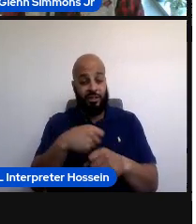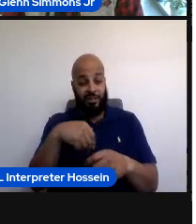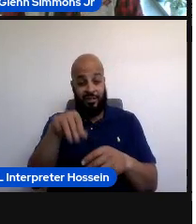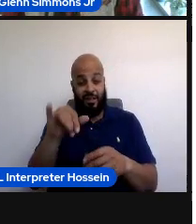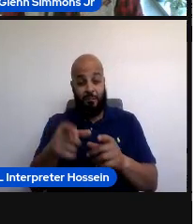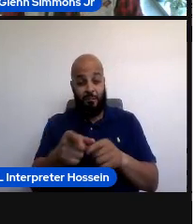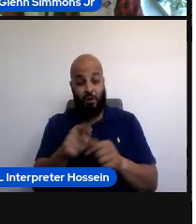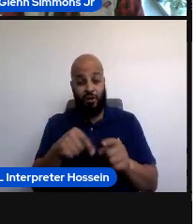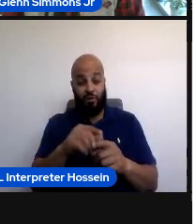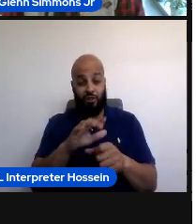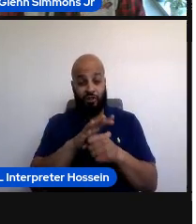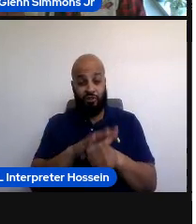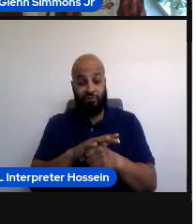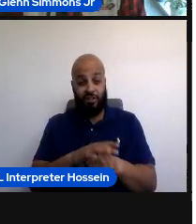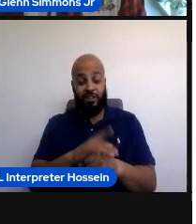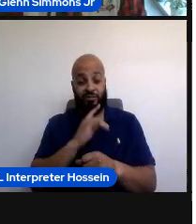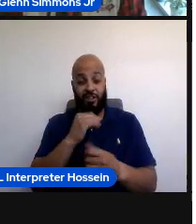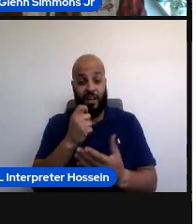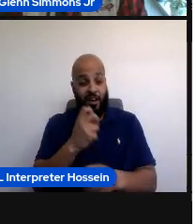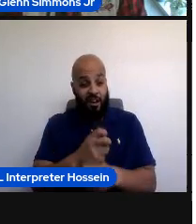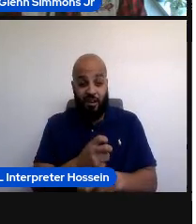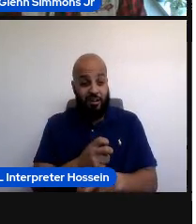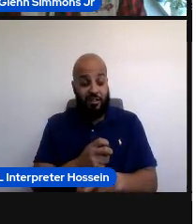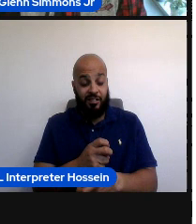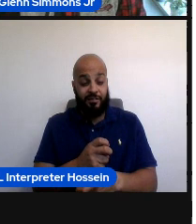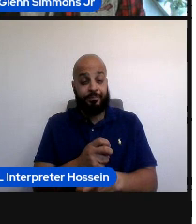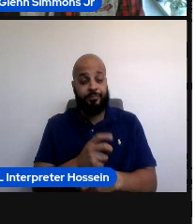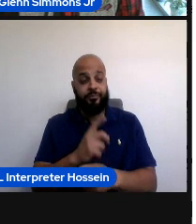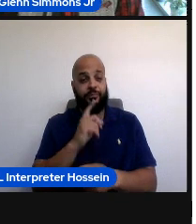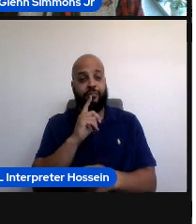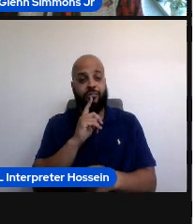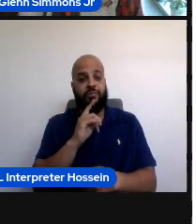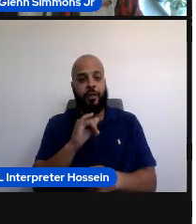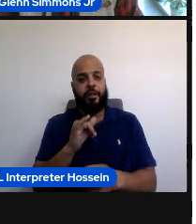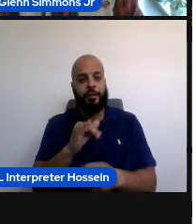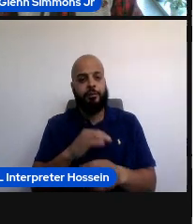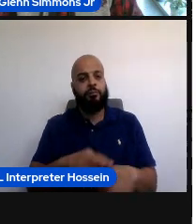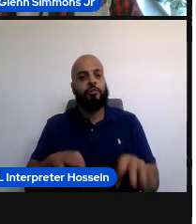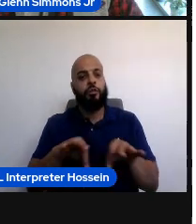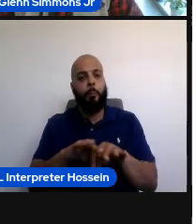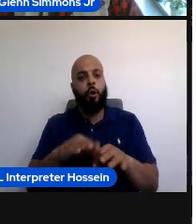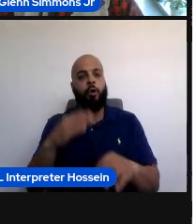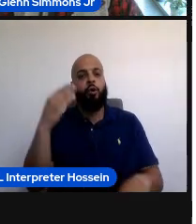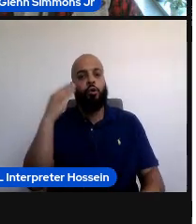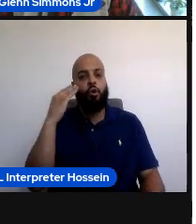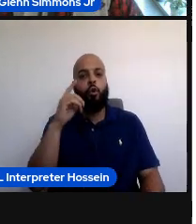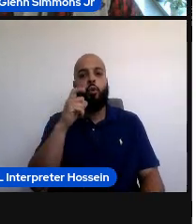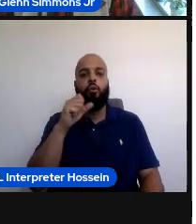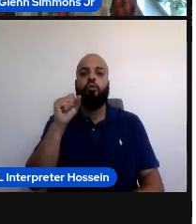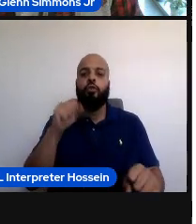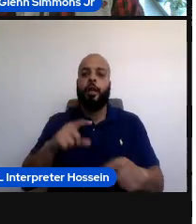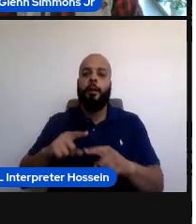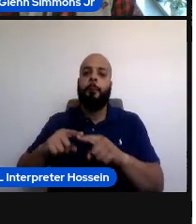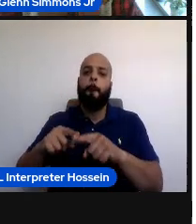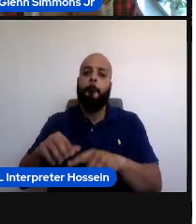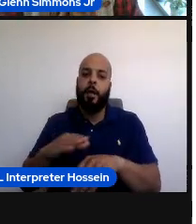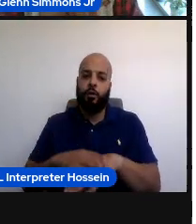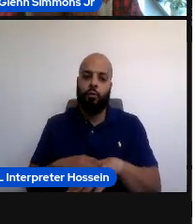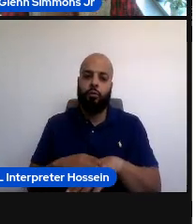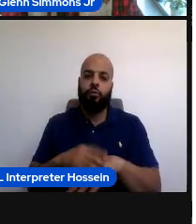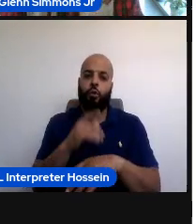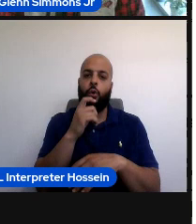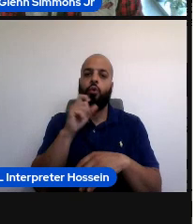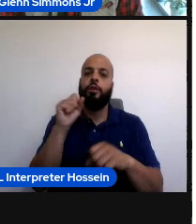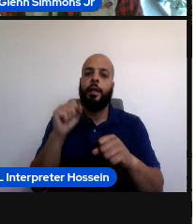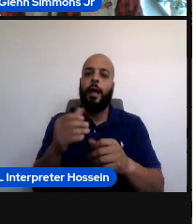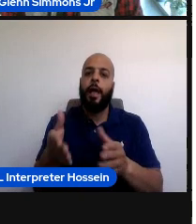stressful, that are trying, it's good. I would say it's essential to know who you can actually rely on, who you can ask